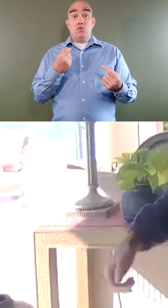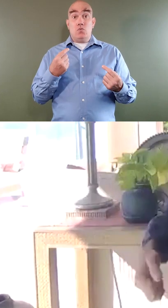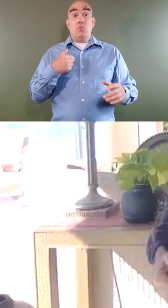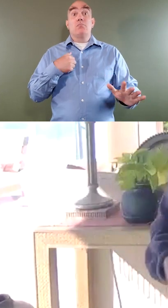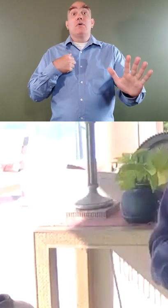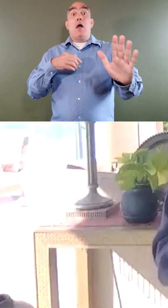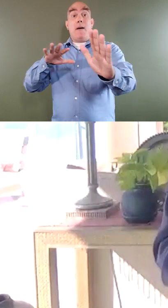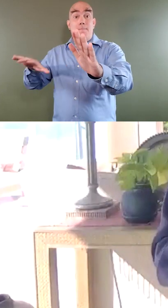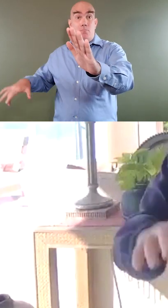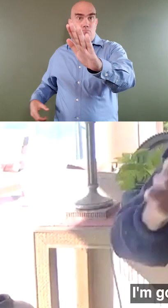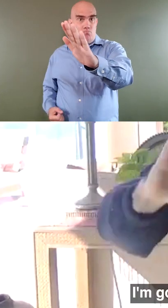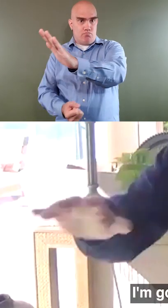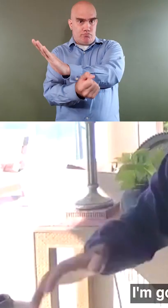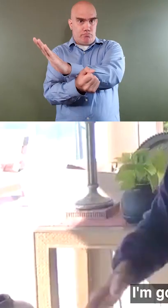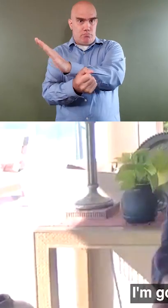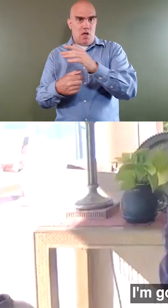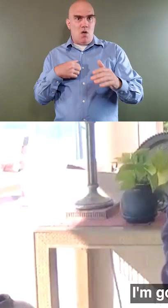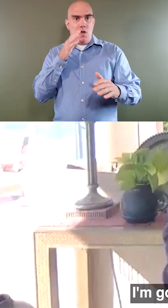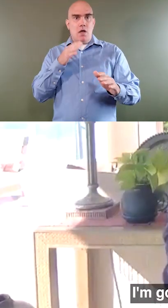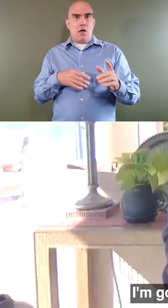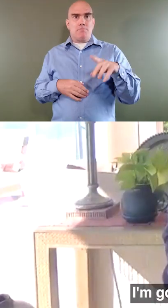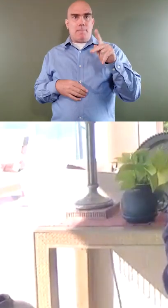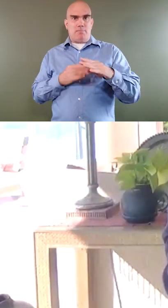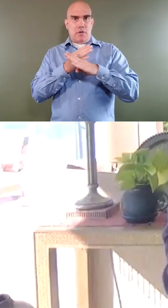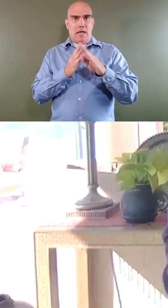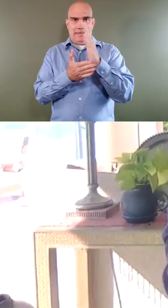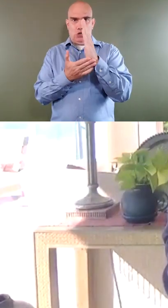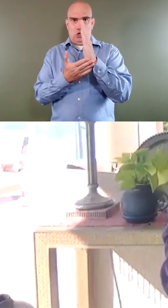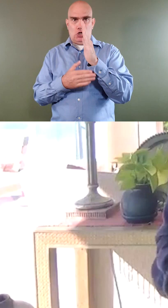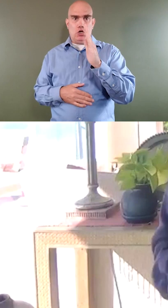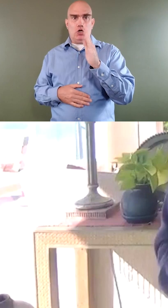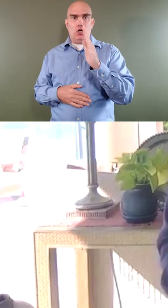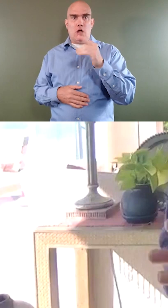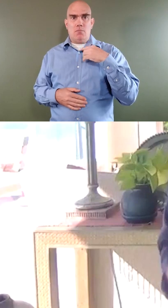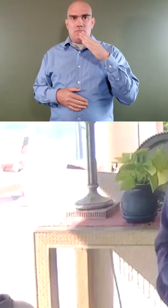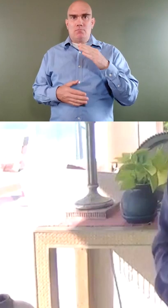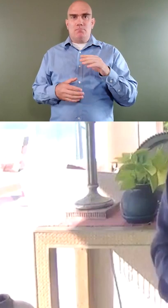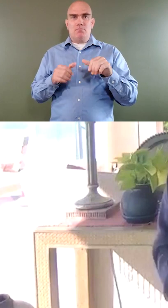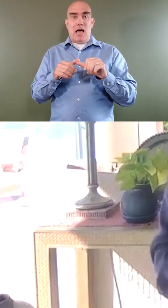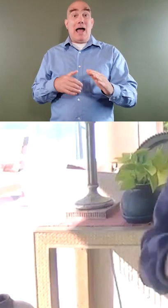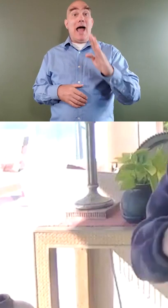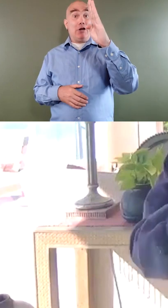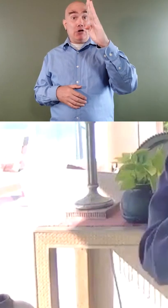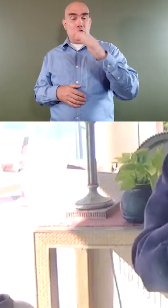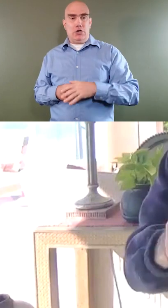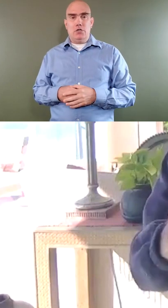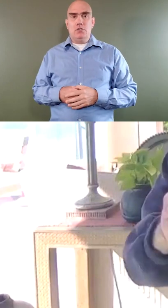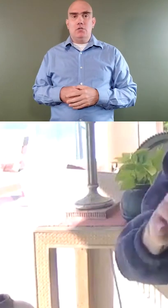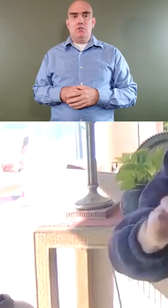come around, I'm going to strike. I'm going to come up and block this way. I'm going to block higher,